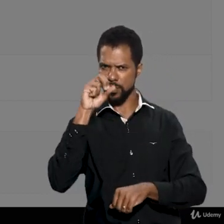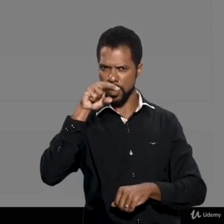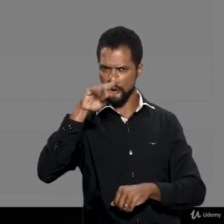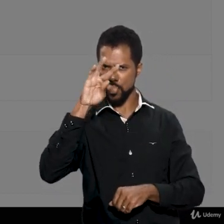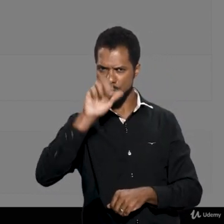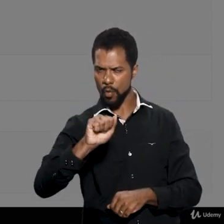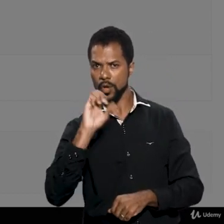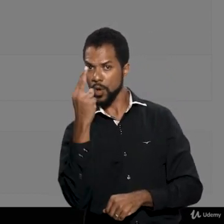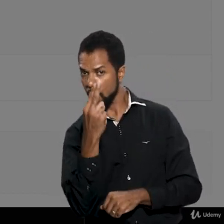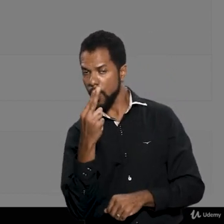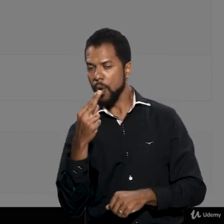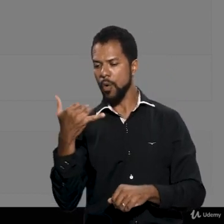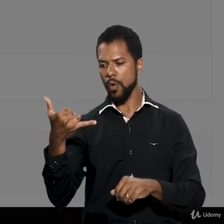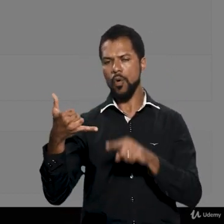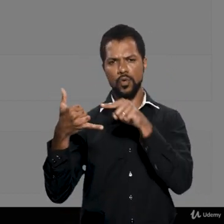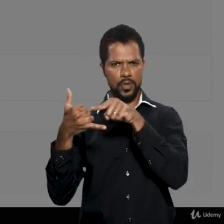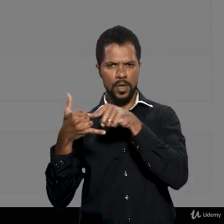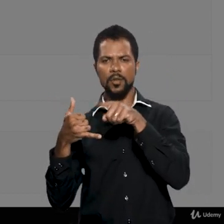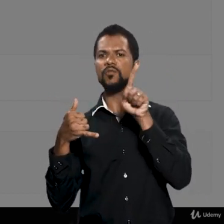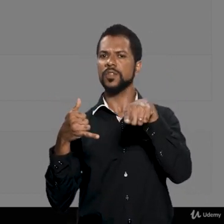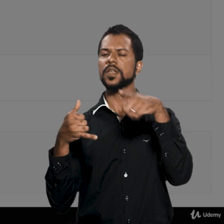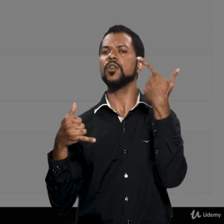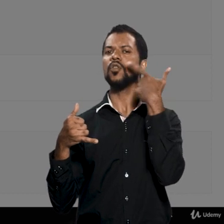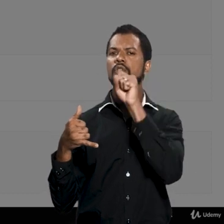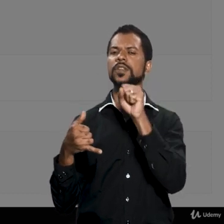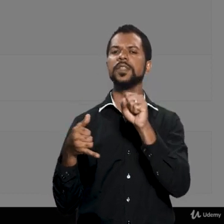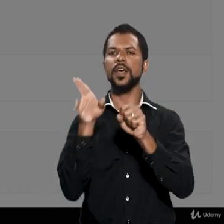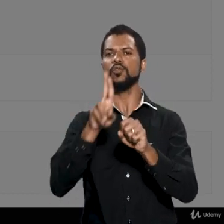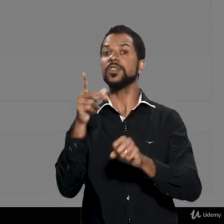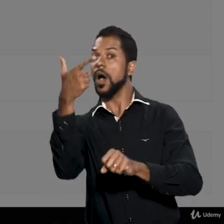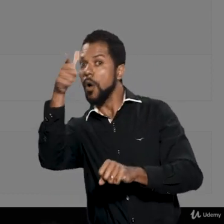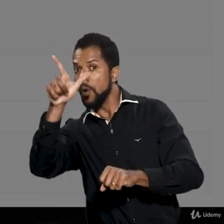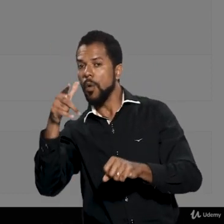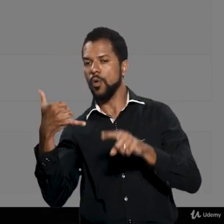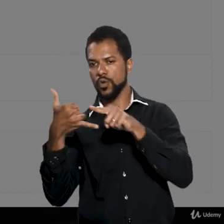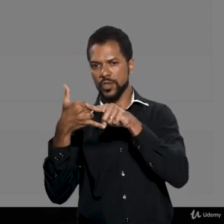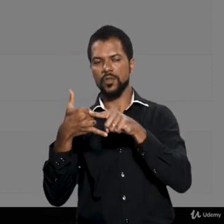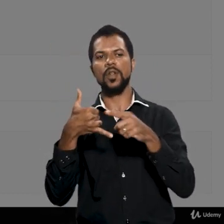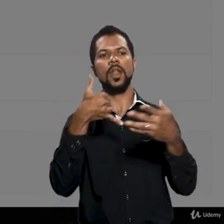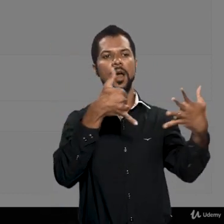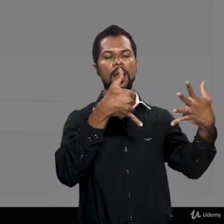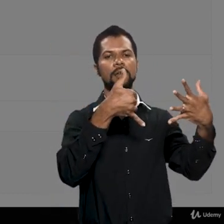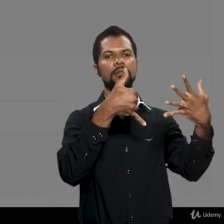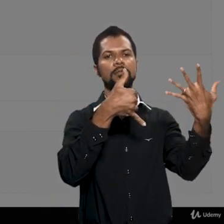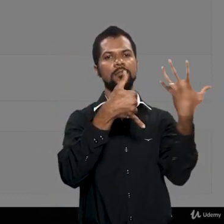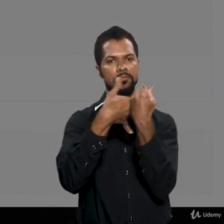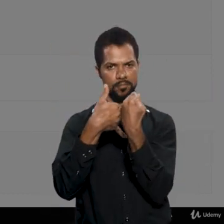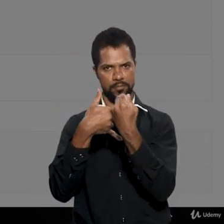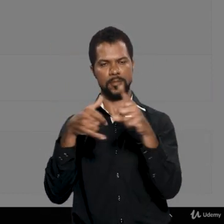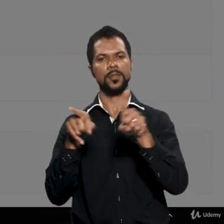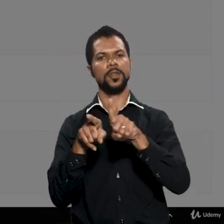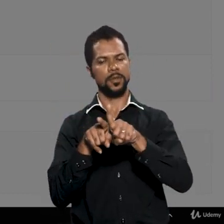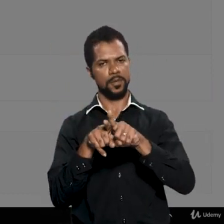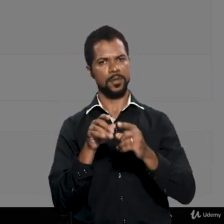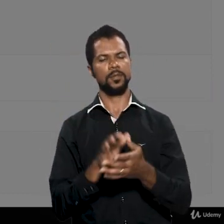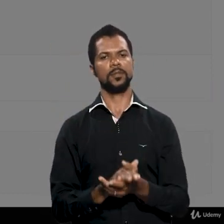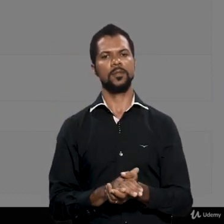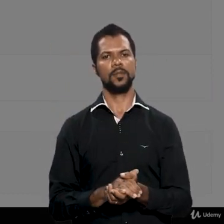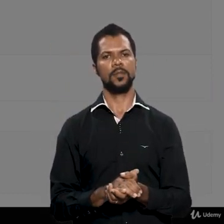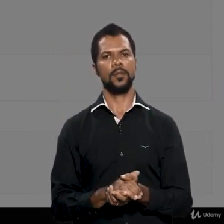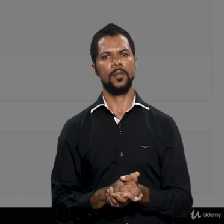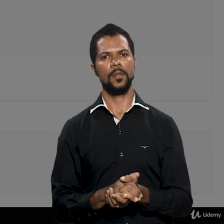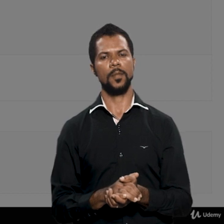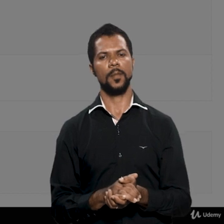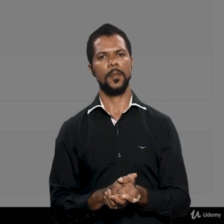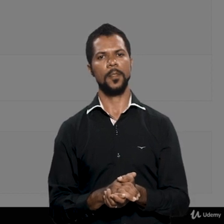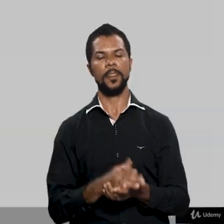reason, this will enable you to rescan it with another phone, to rescan it with a new phone, and you won't lose